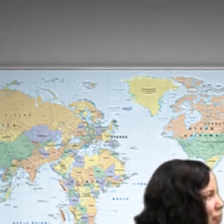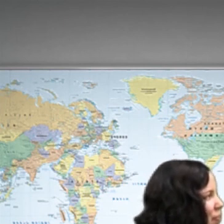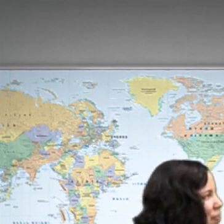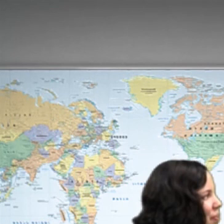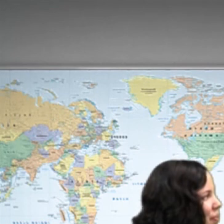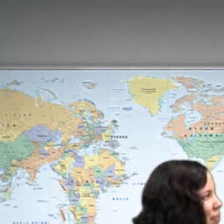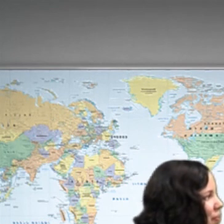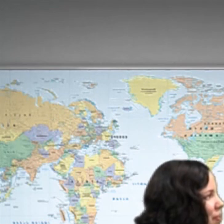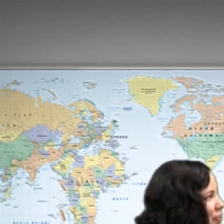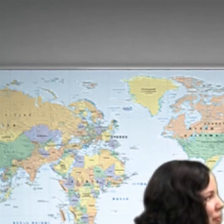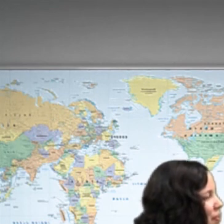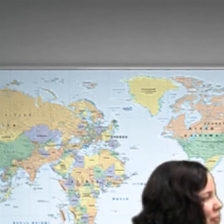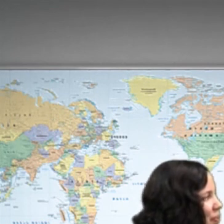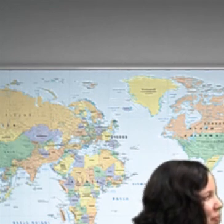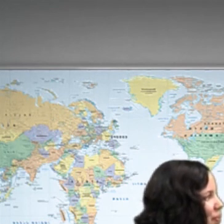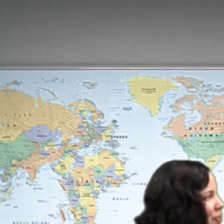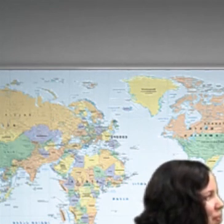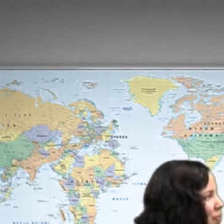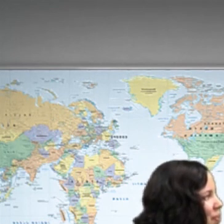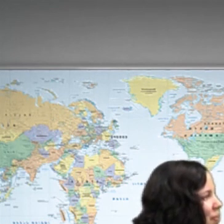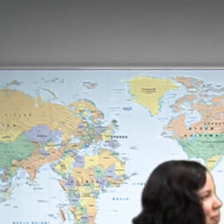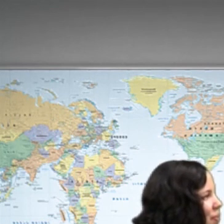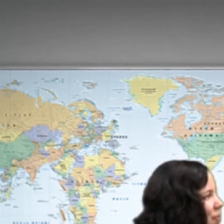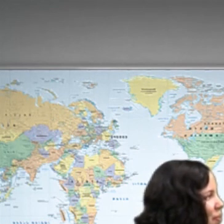It started last week, I think 2 weeks ago.